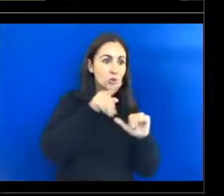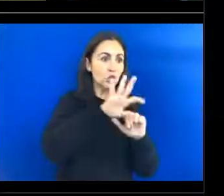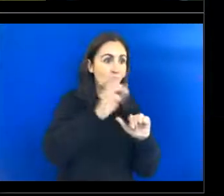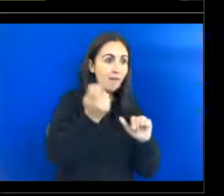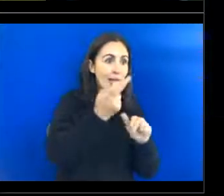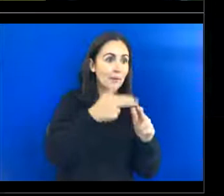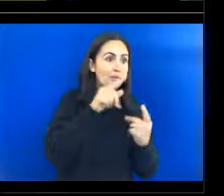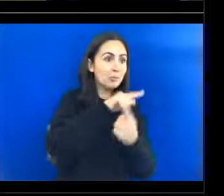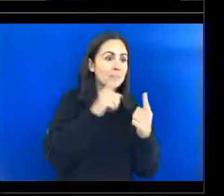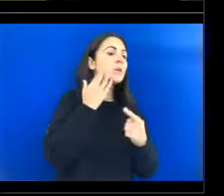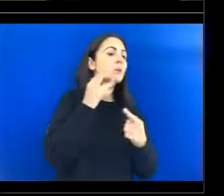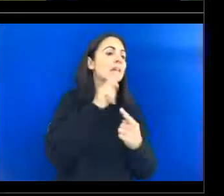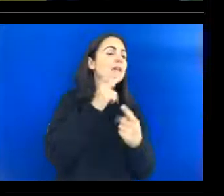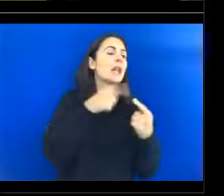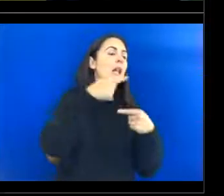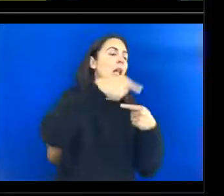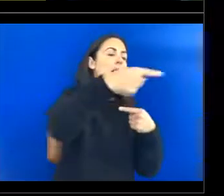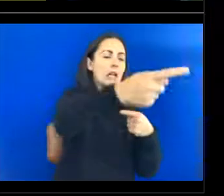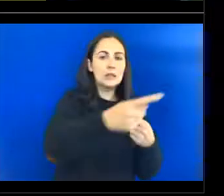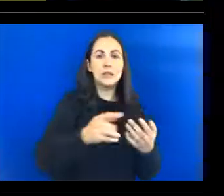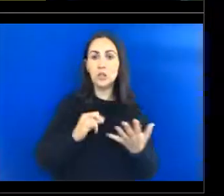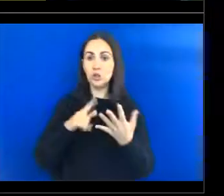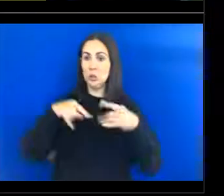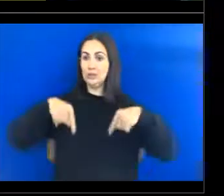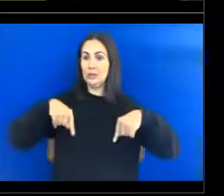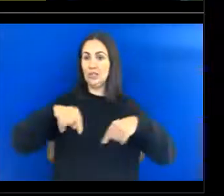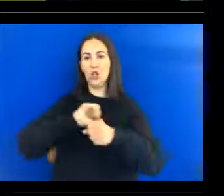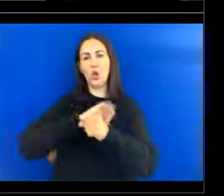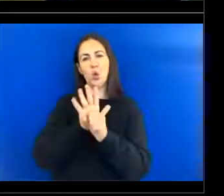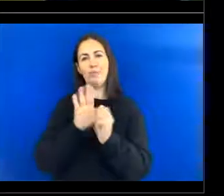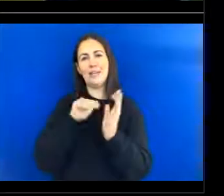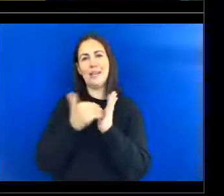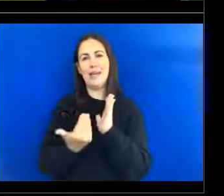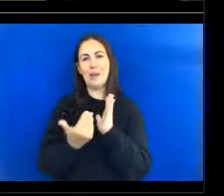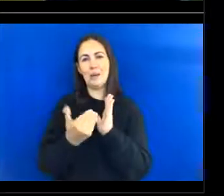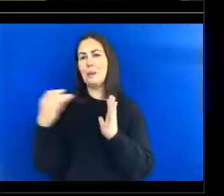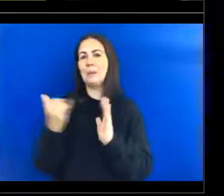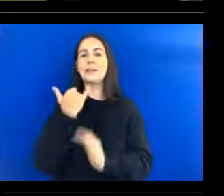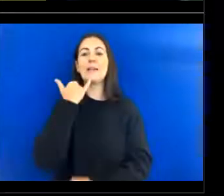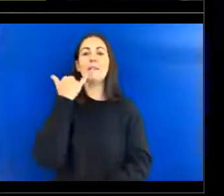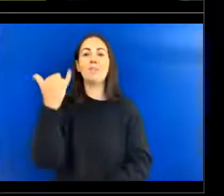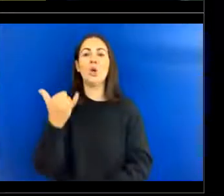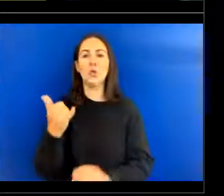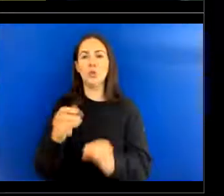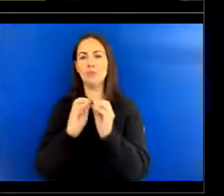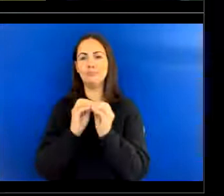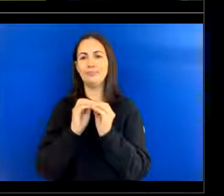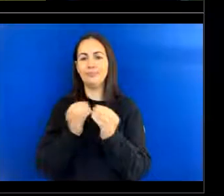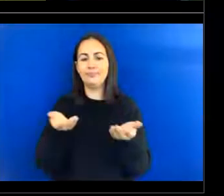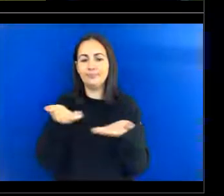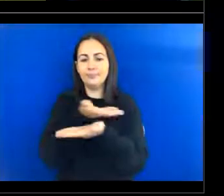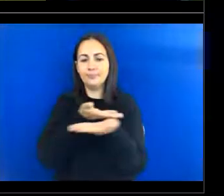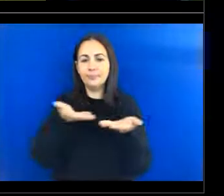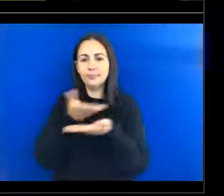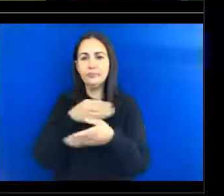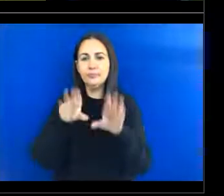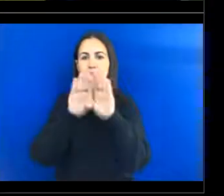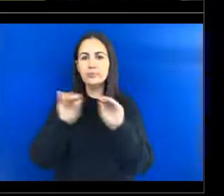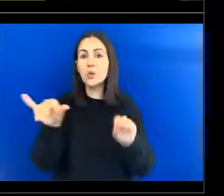like. With COVID, we're restricted to telephone mediations and Skype and